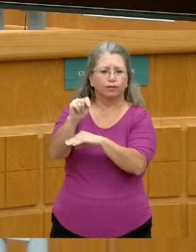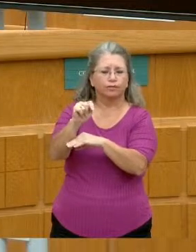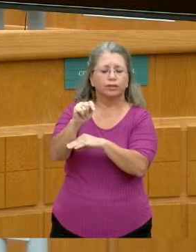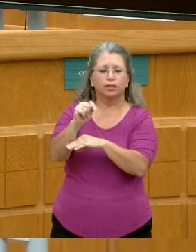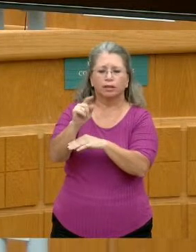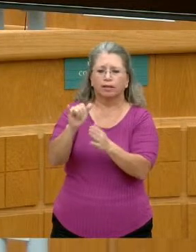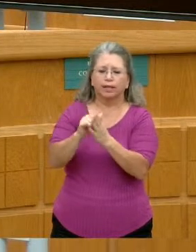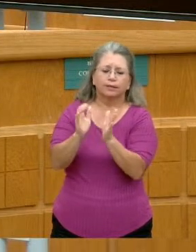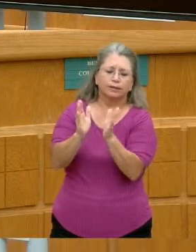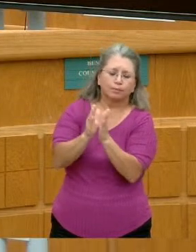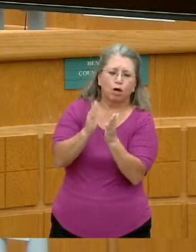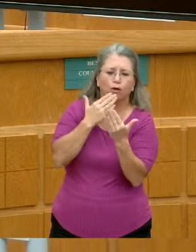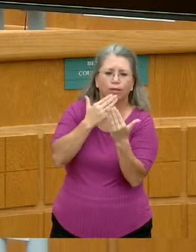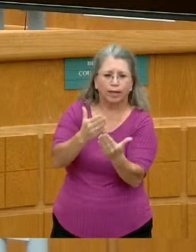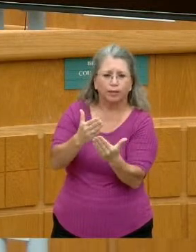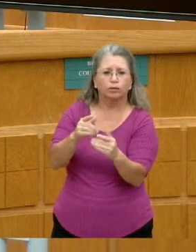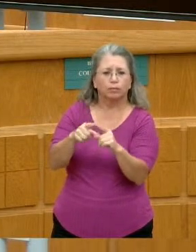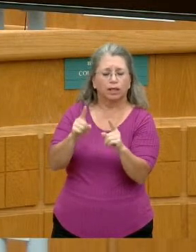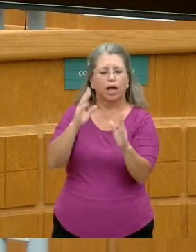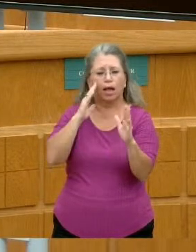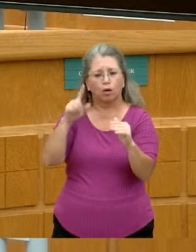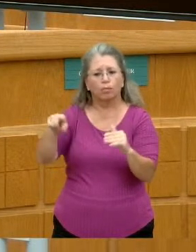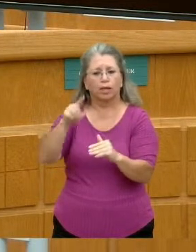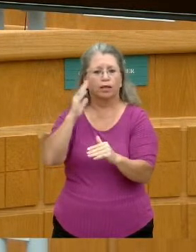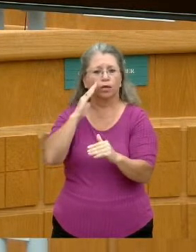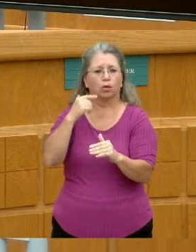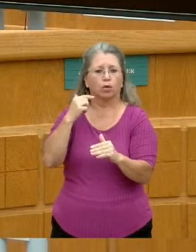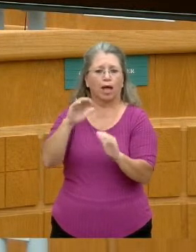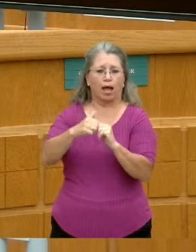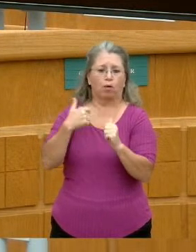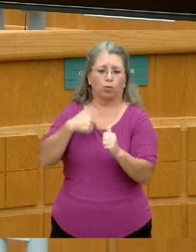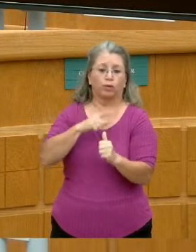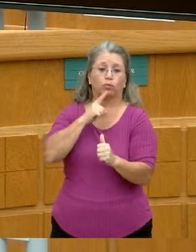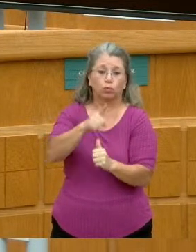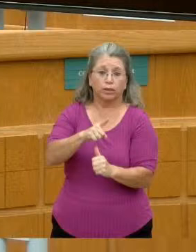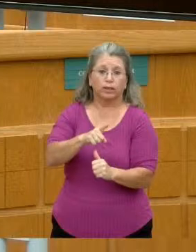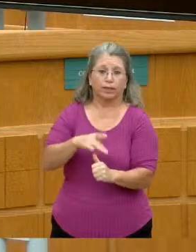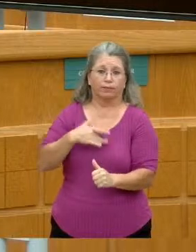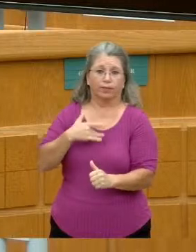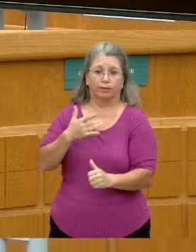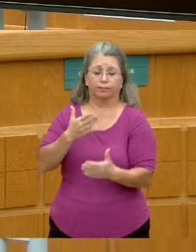token of a thank you. I hope that they know how we really feel. Thank you.